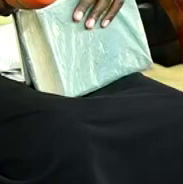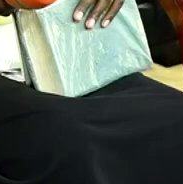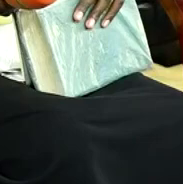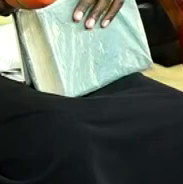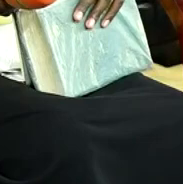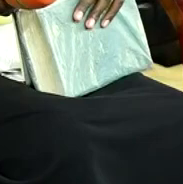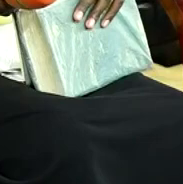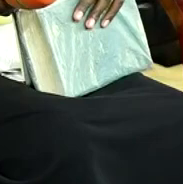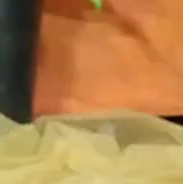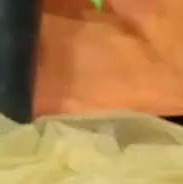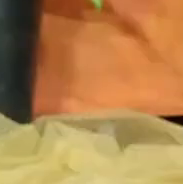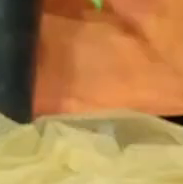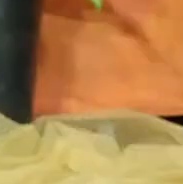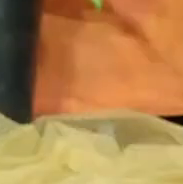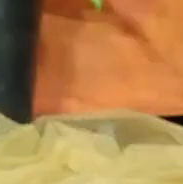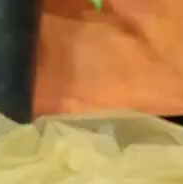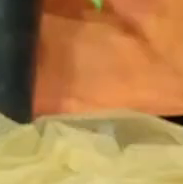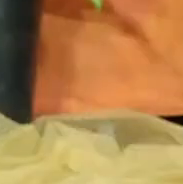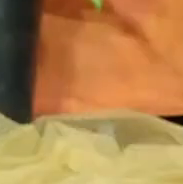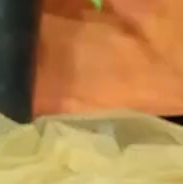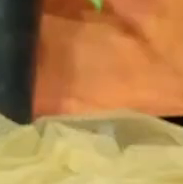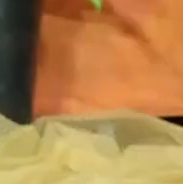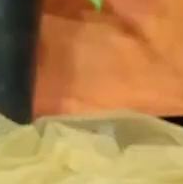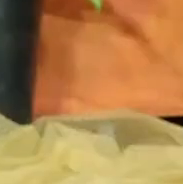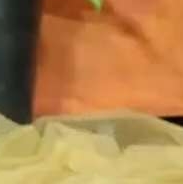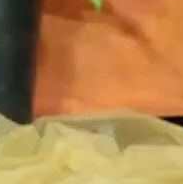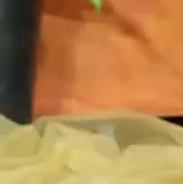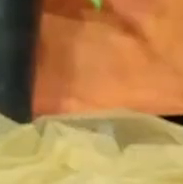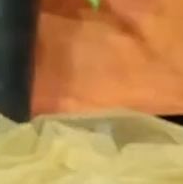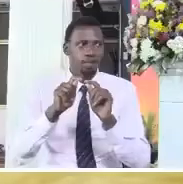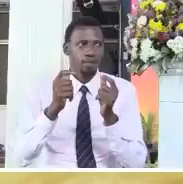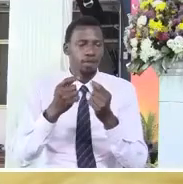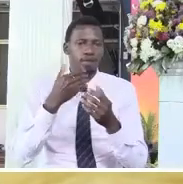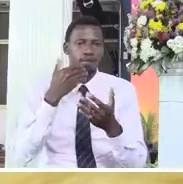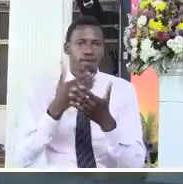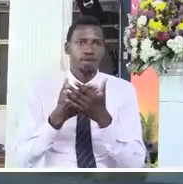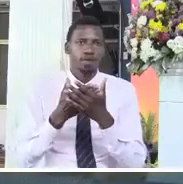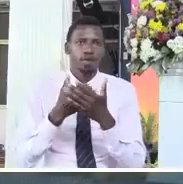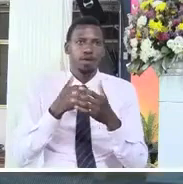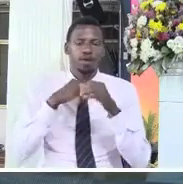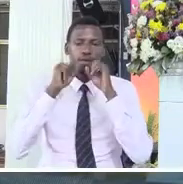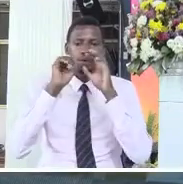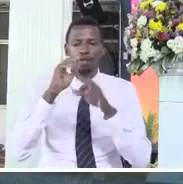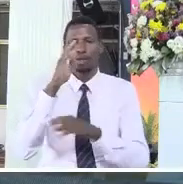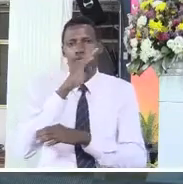forward as a team. Thank you, and have a blessed afternoon. Natalie.